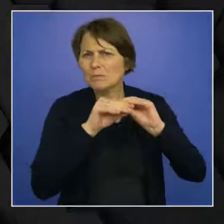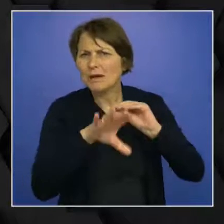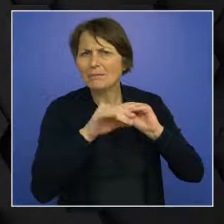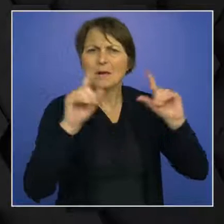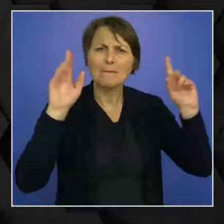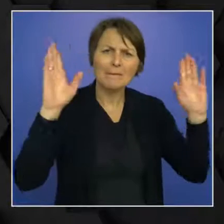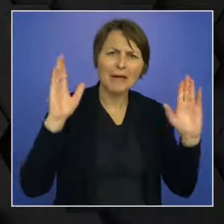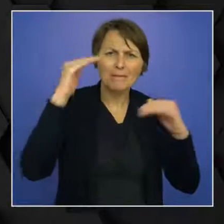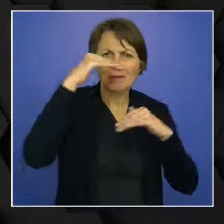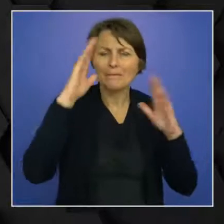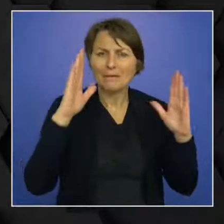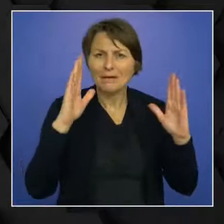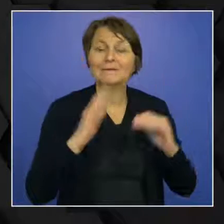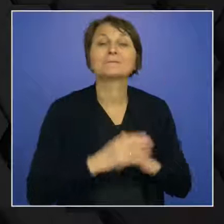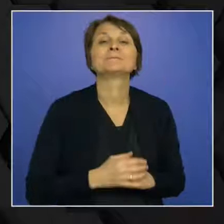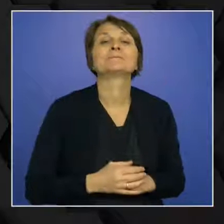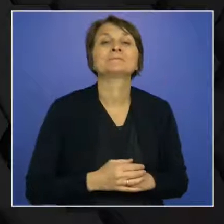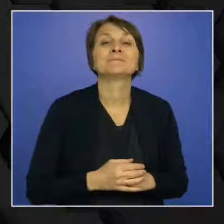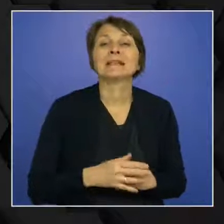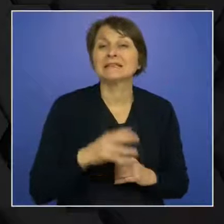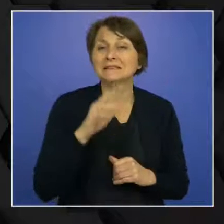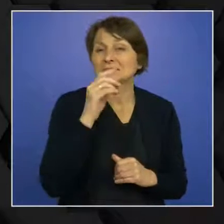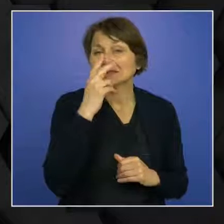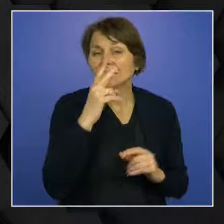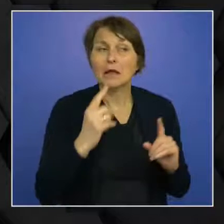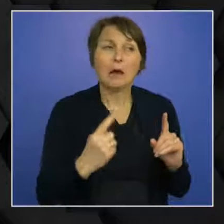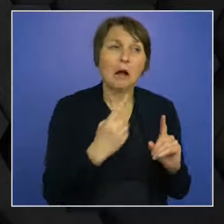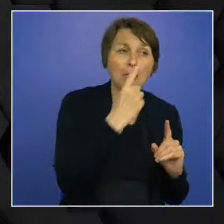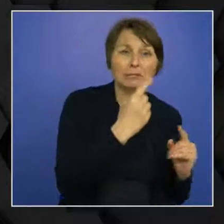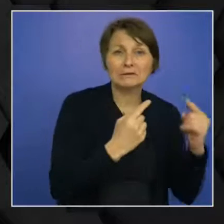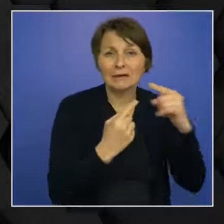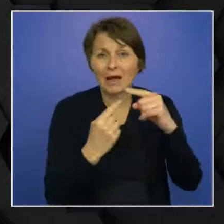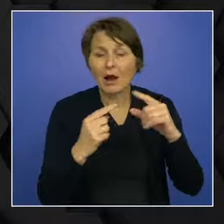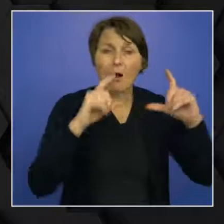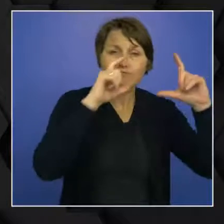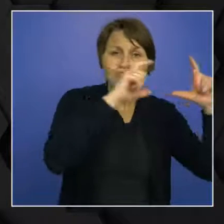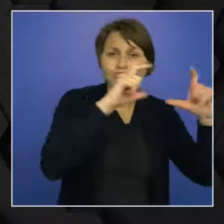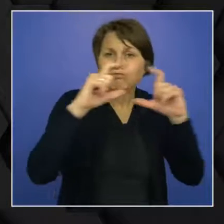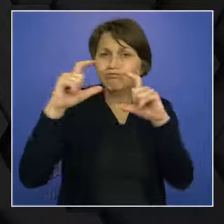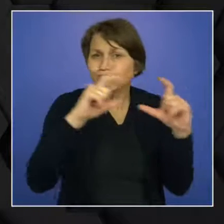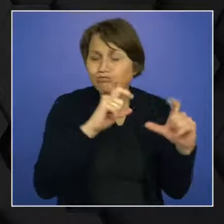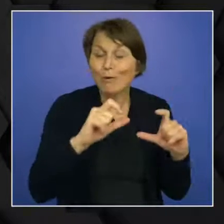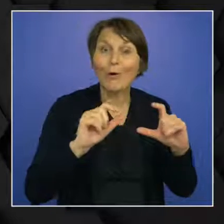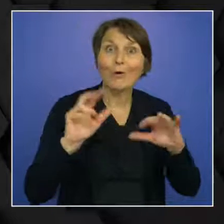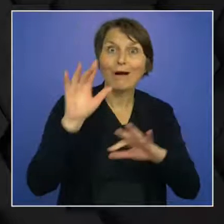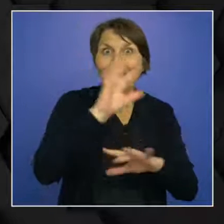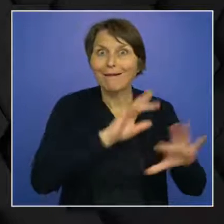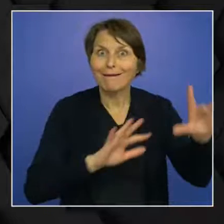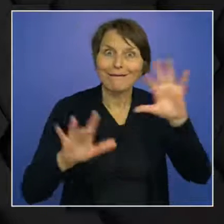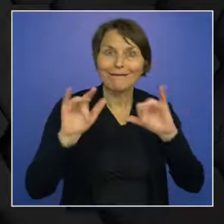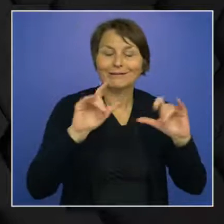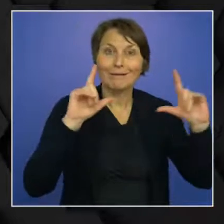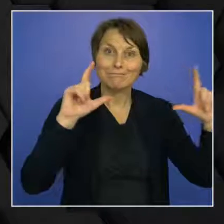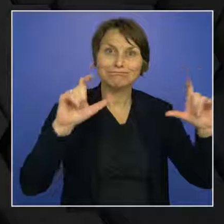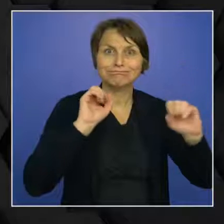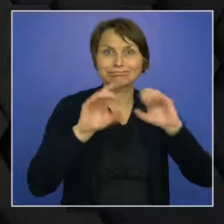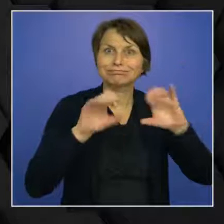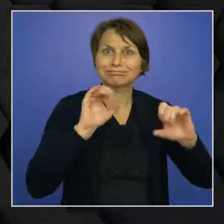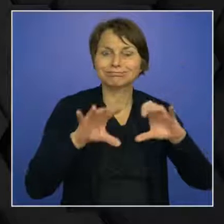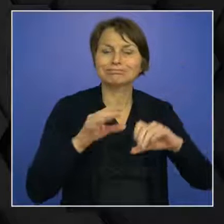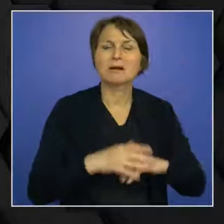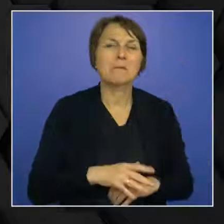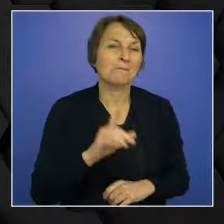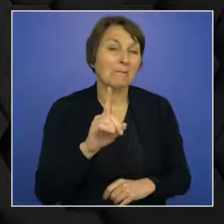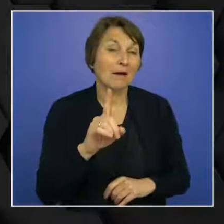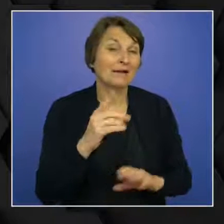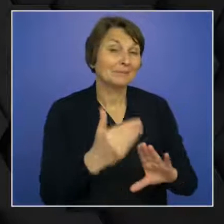down, from the left, from the right, all in caps, in very fancy colors. But you also have to